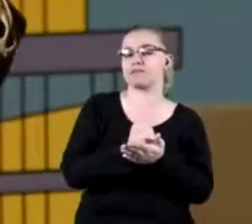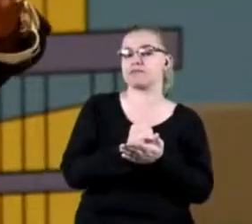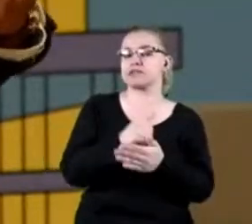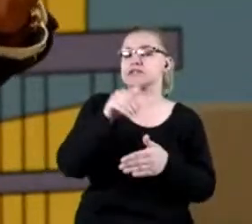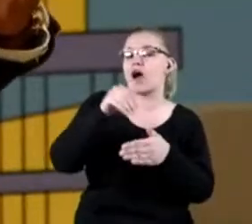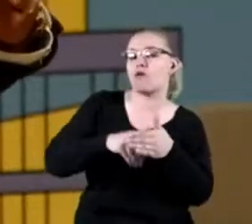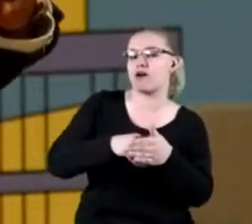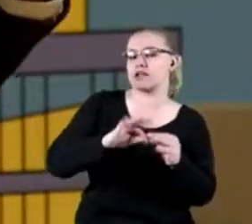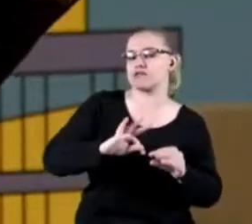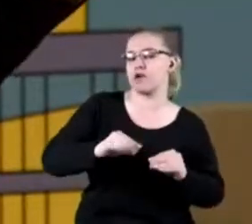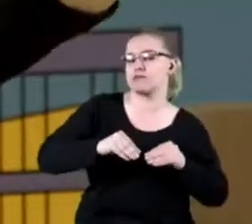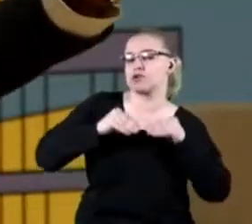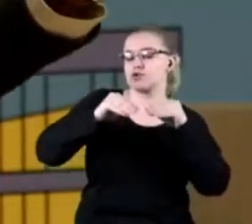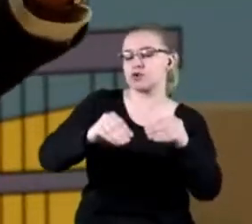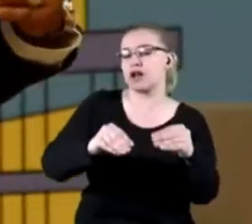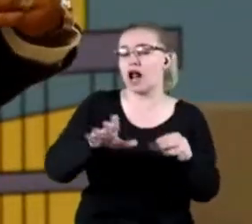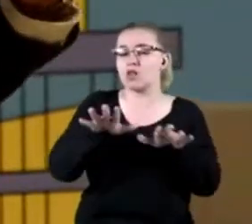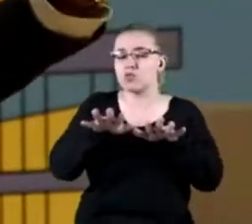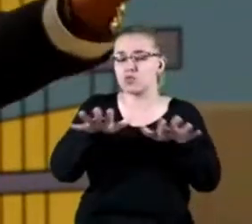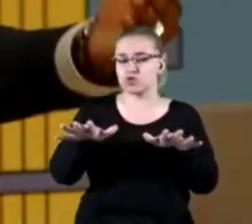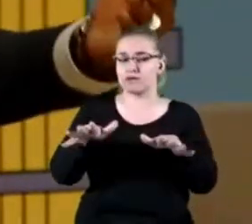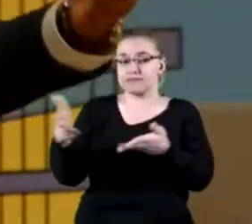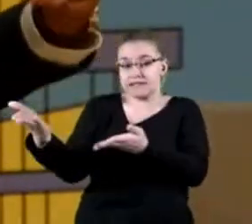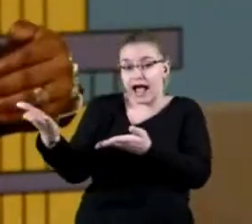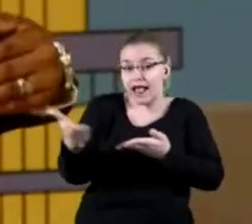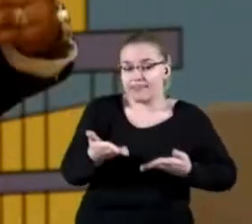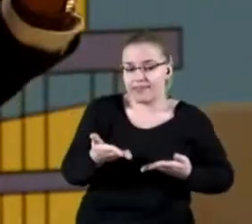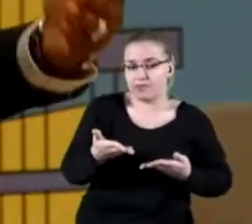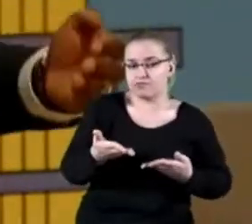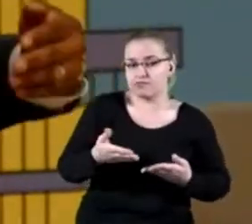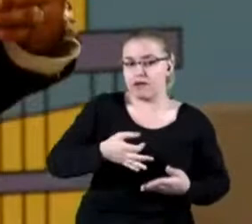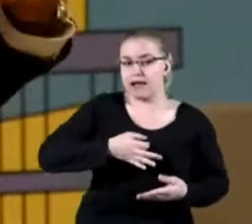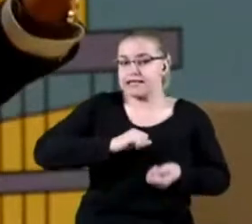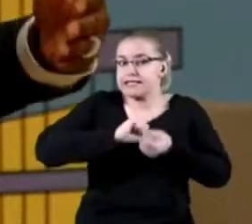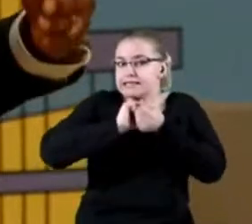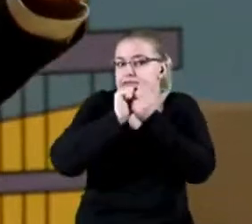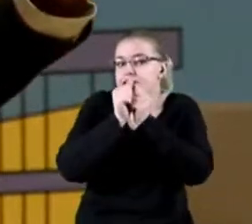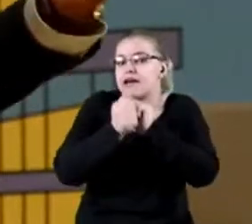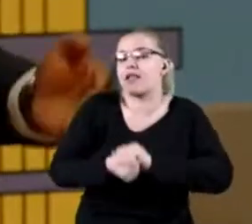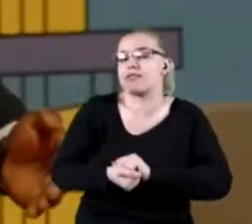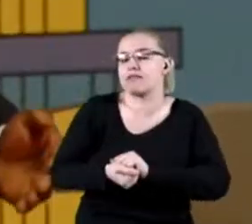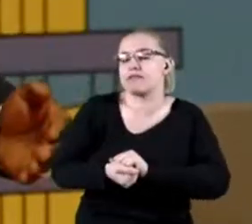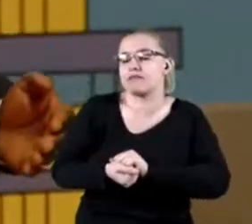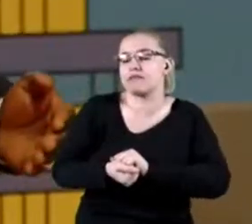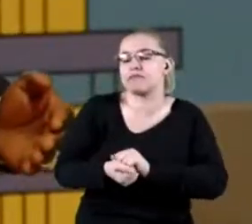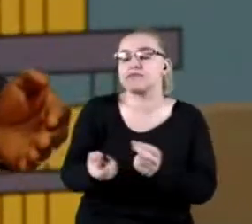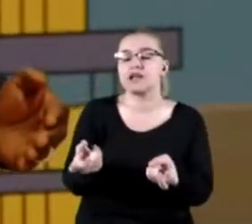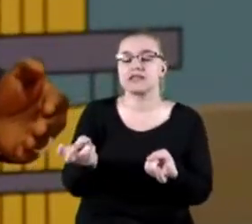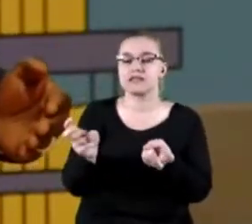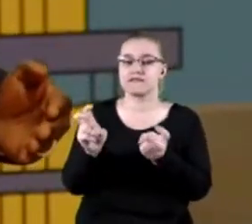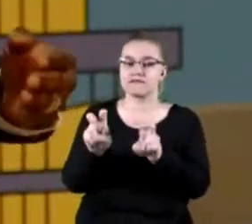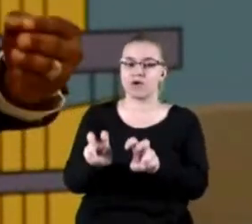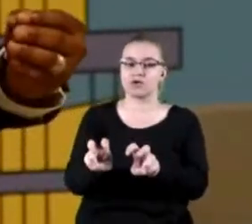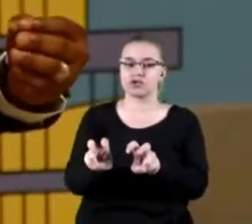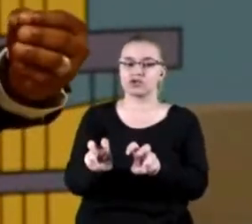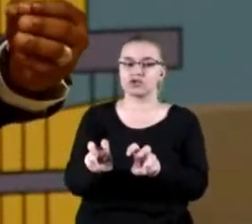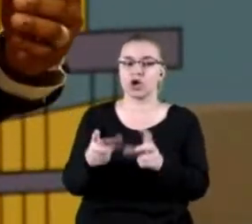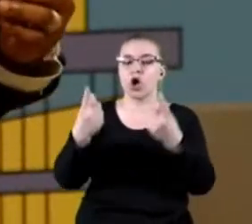colleague on digital, is making the citizens equal partners in the process,